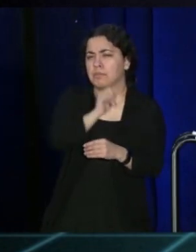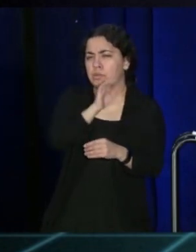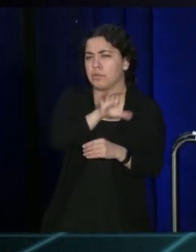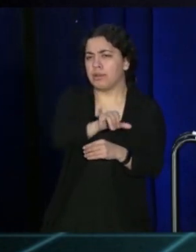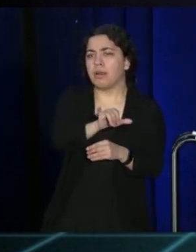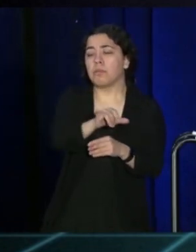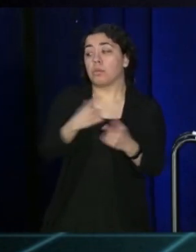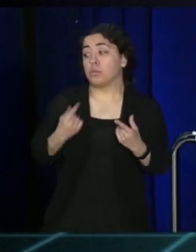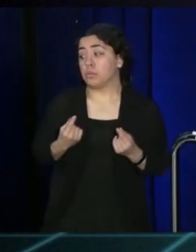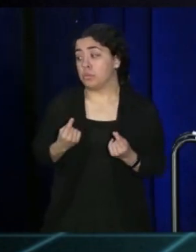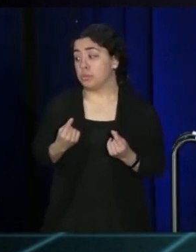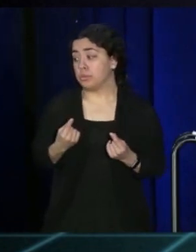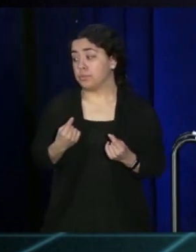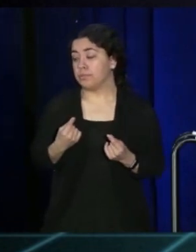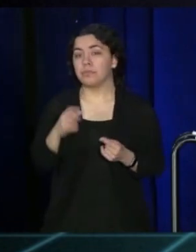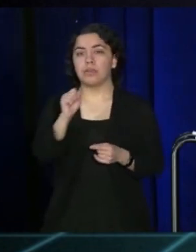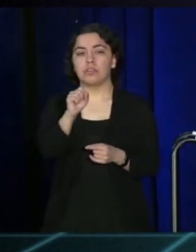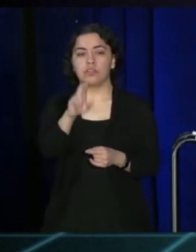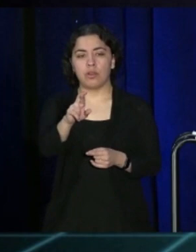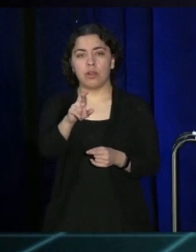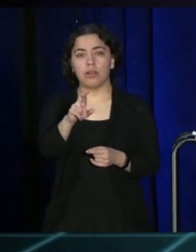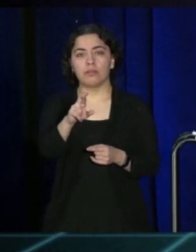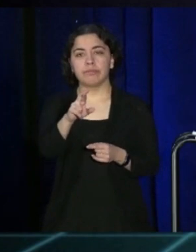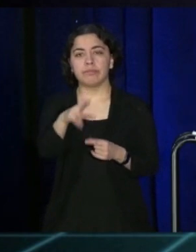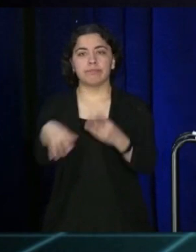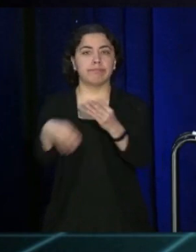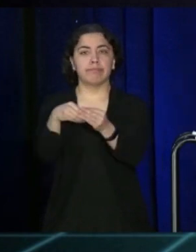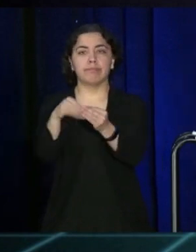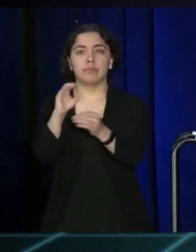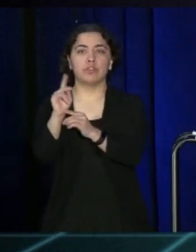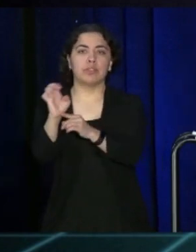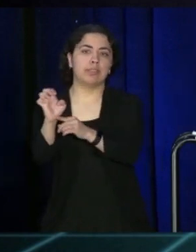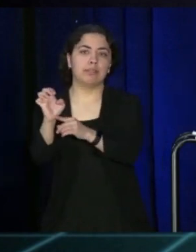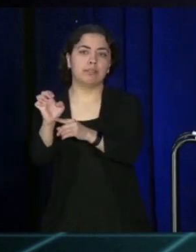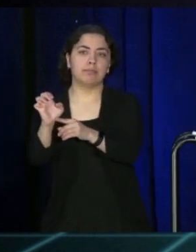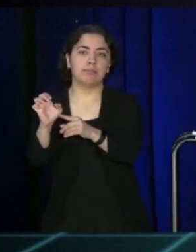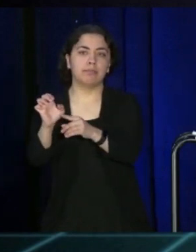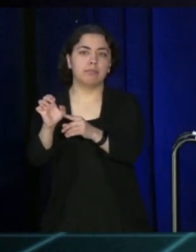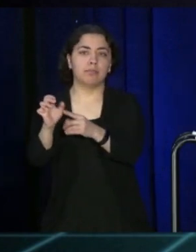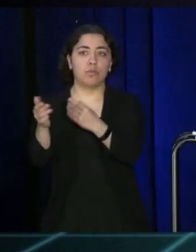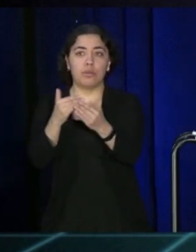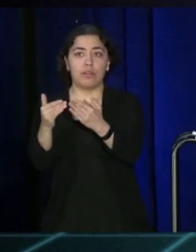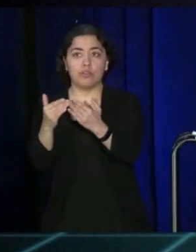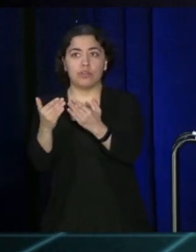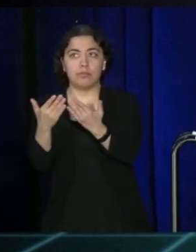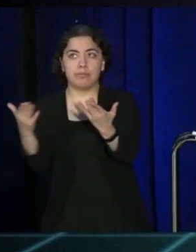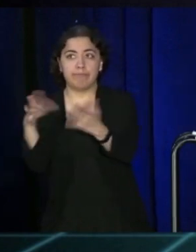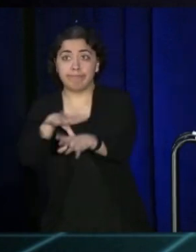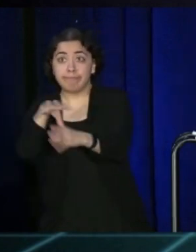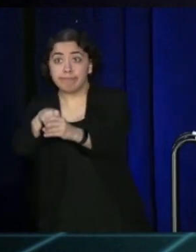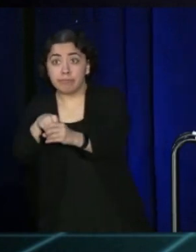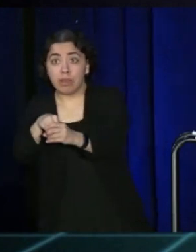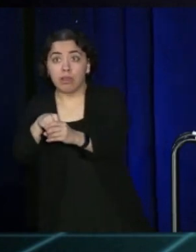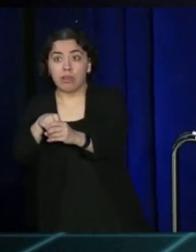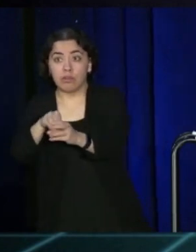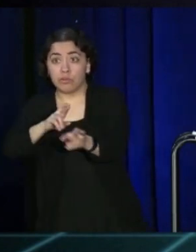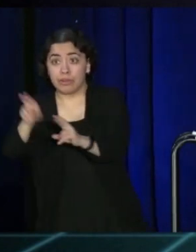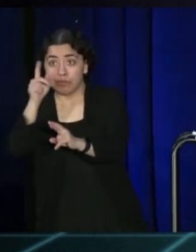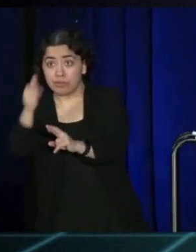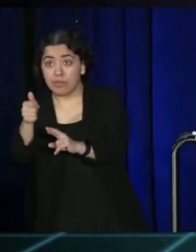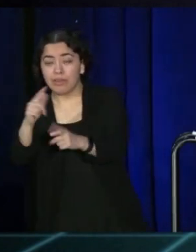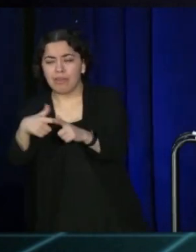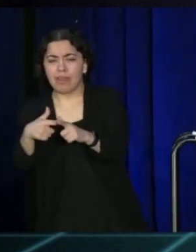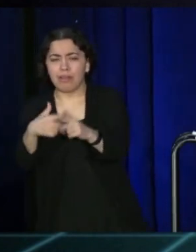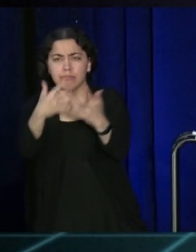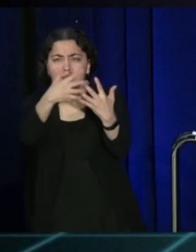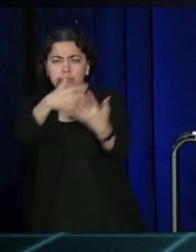thing and stick a cookie for whatever stuff you need to make dynamic, and it works great. The thing is that